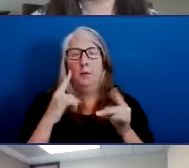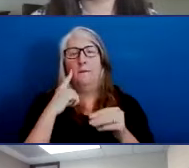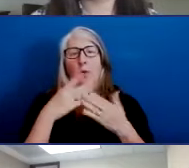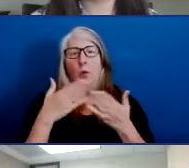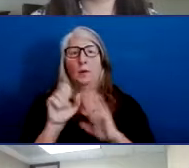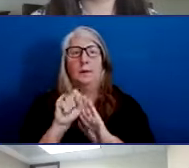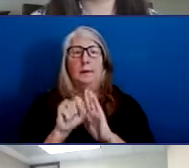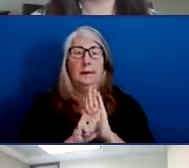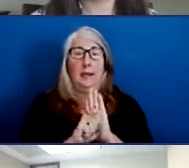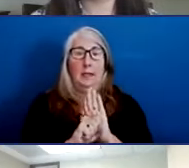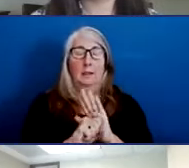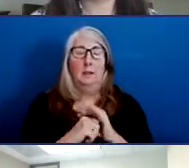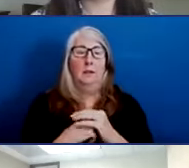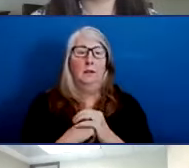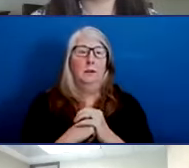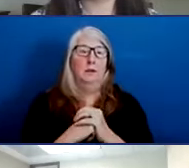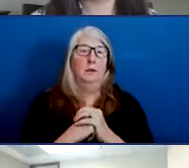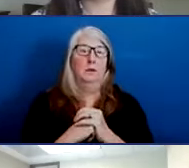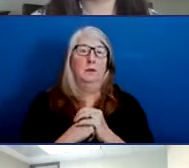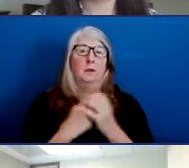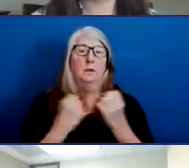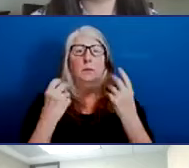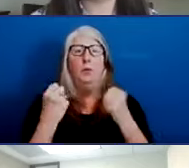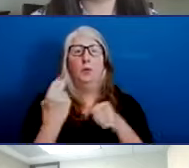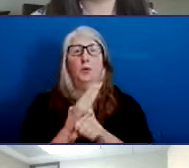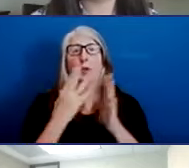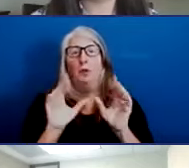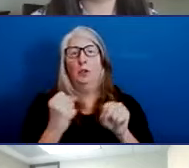so multiple users could use that